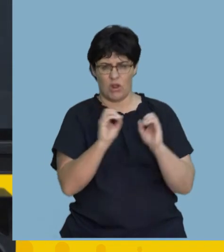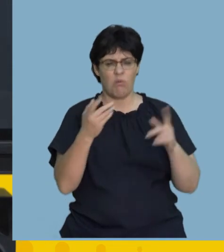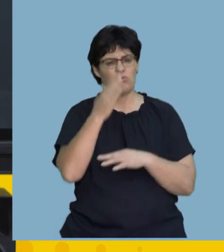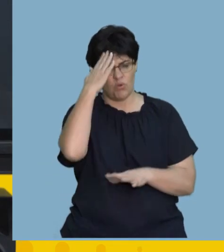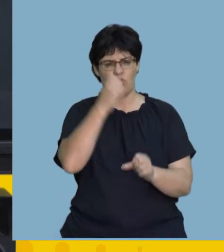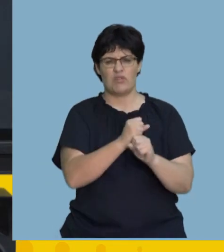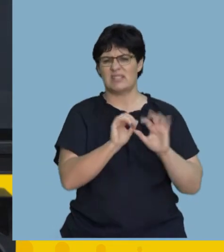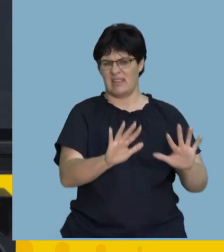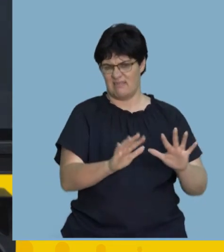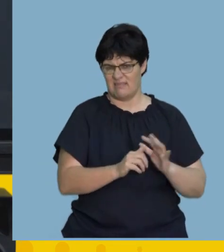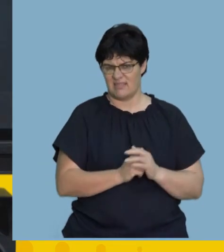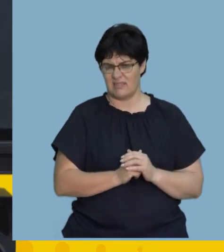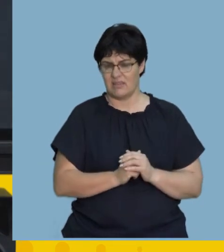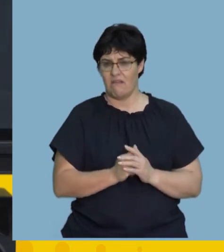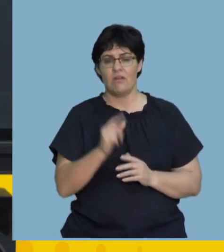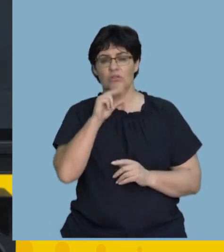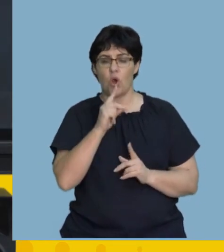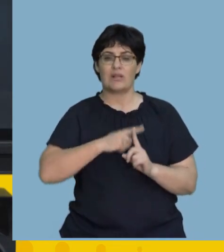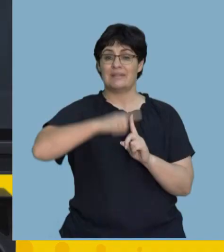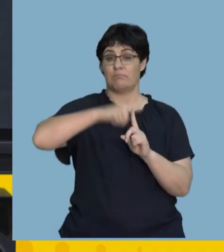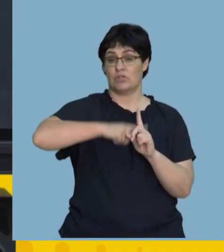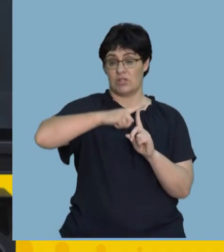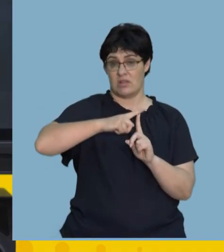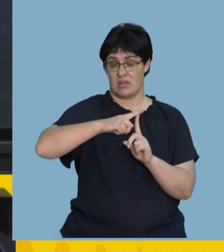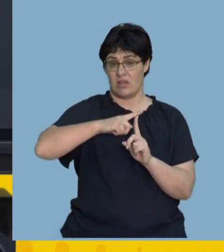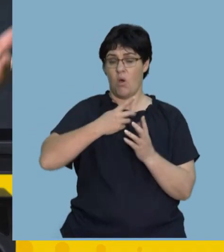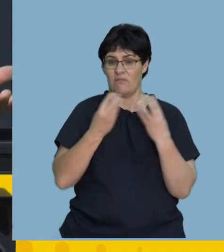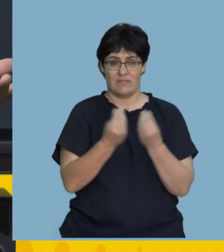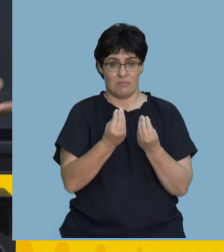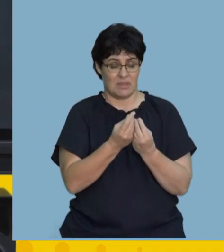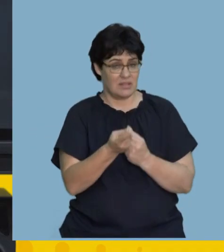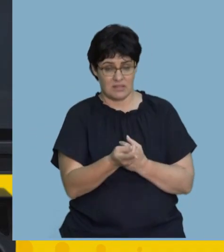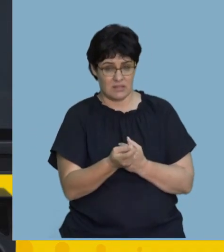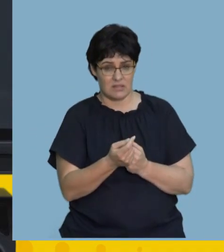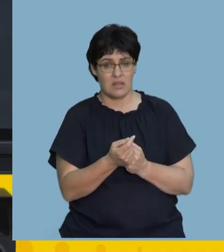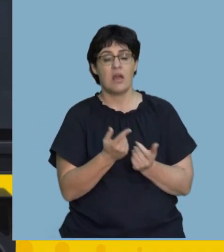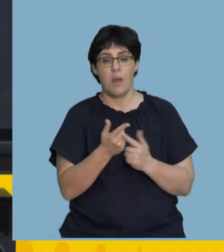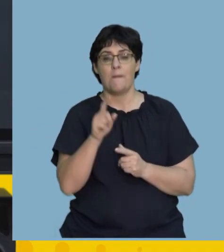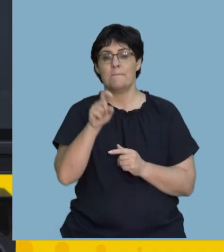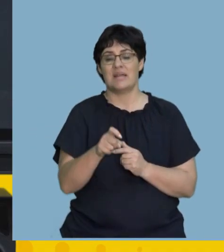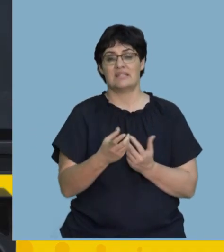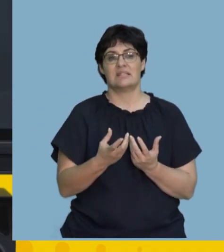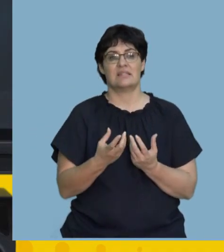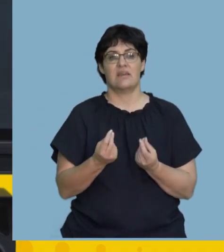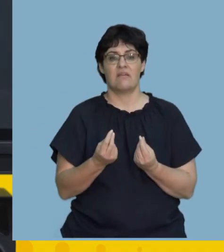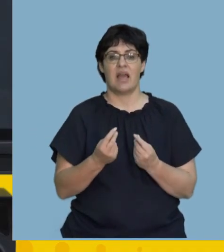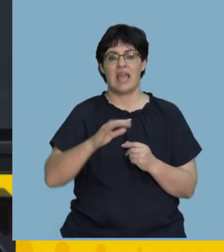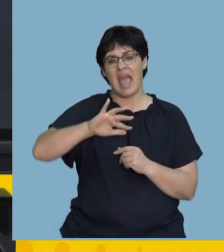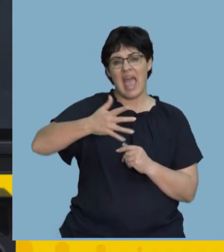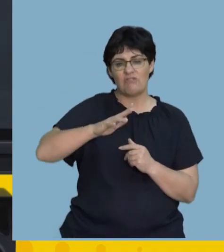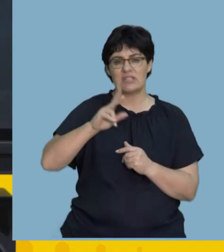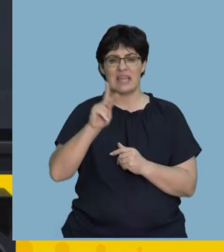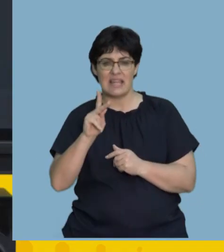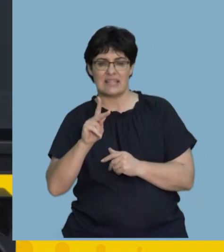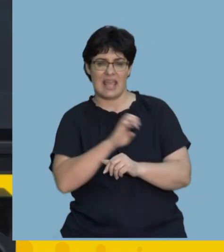grade 10, that if you talk about temperature of a substance, for argument's sake, it has to do, with the average